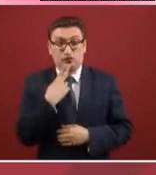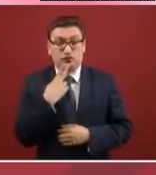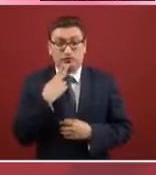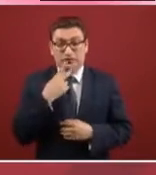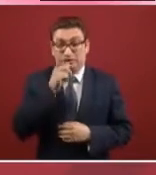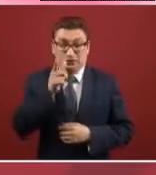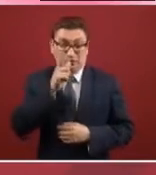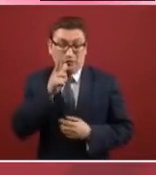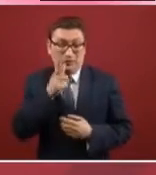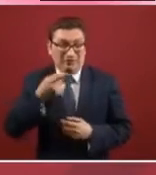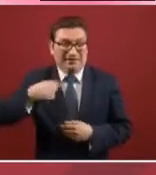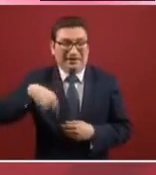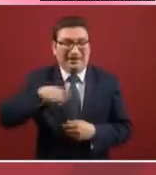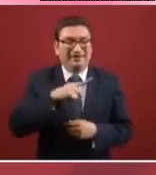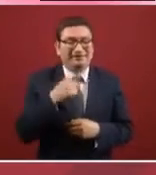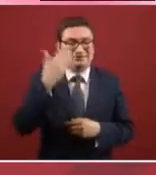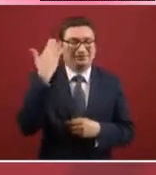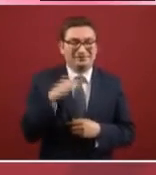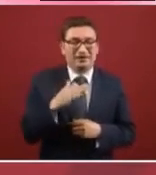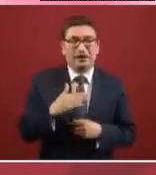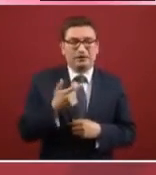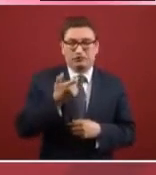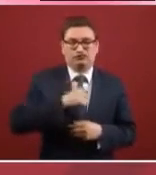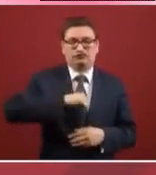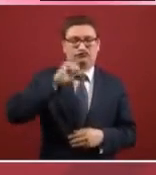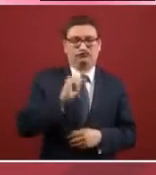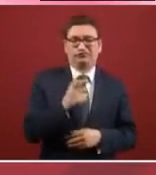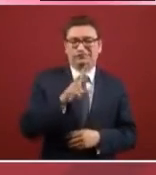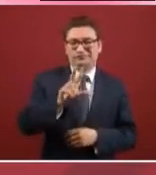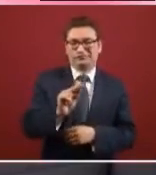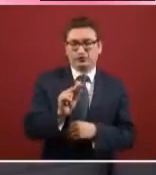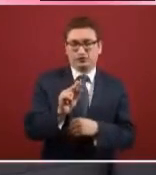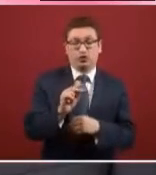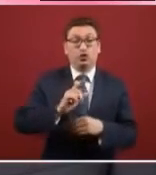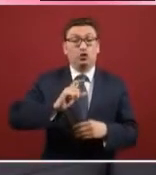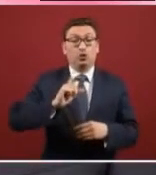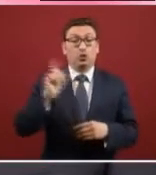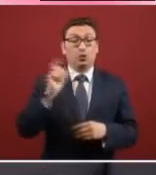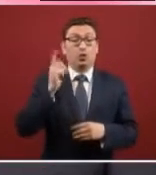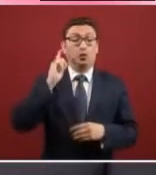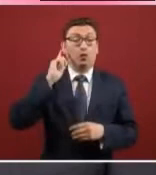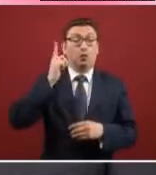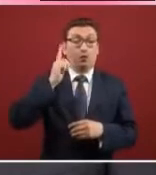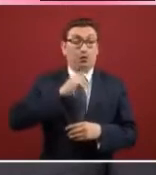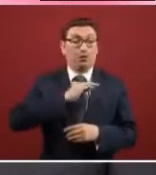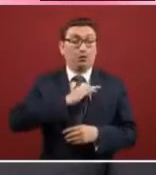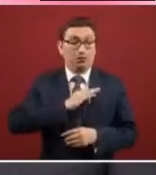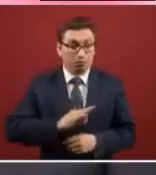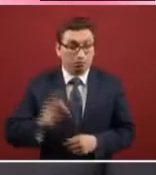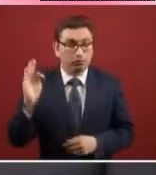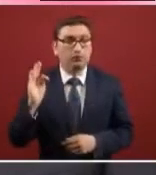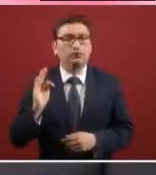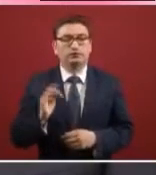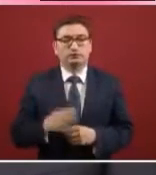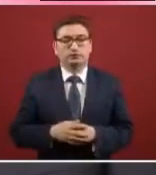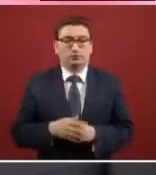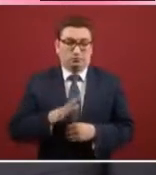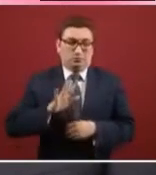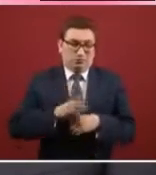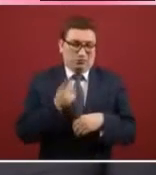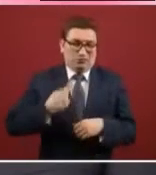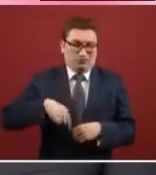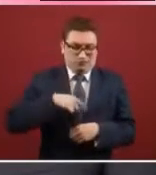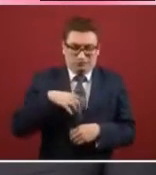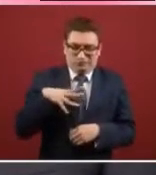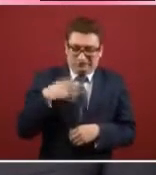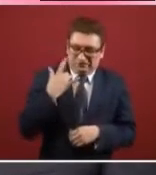That they're not going to raise the prices of electricity. Posibilidades, and that whenever we have the possibility, buscando we will